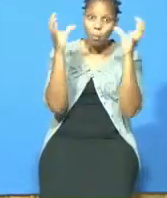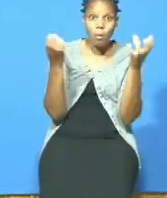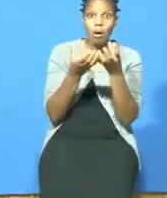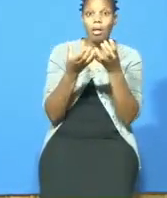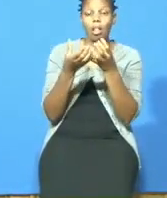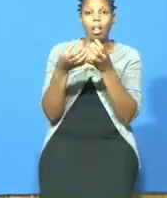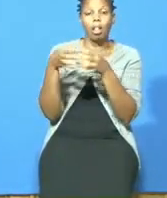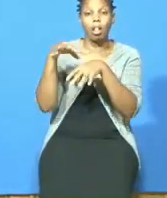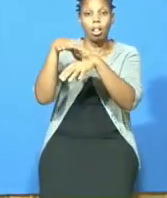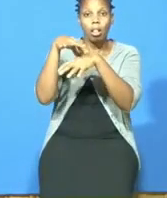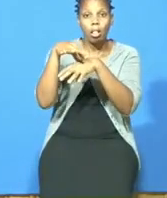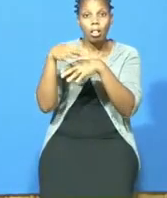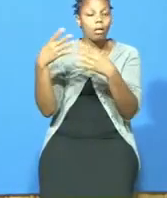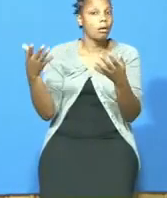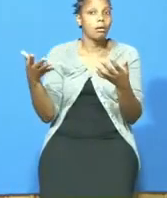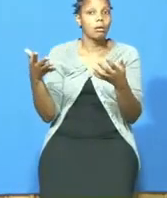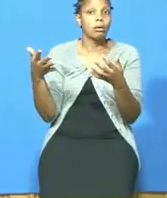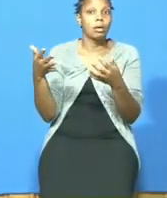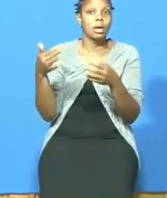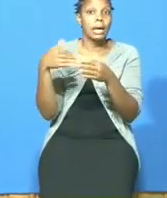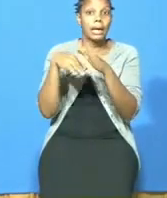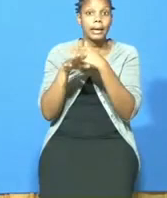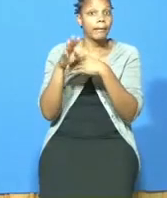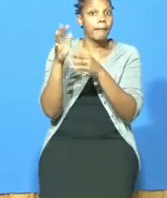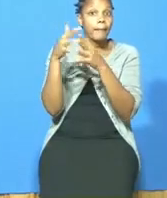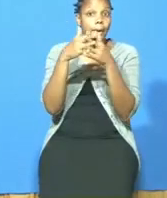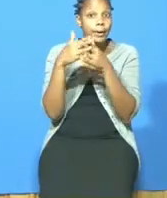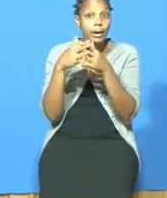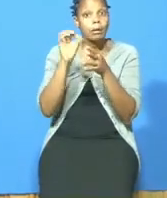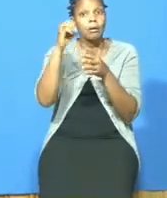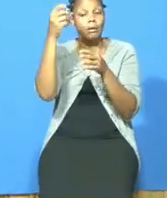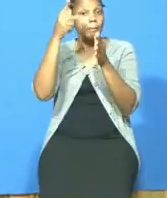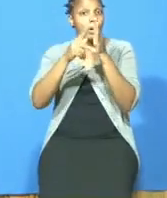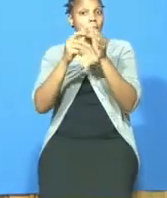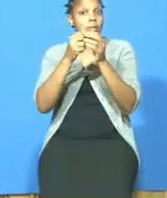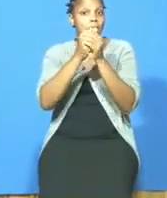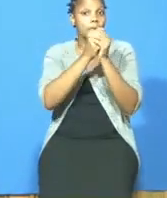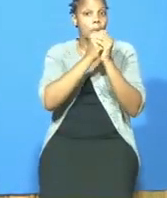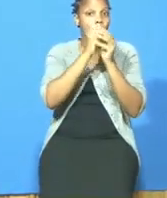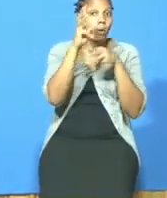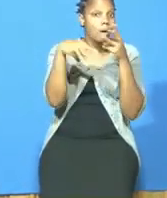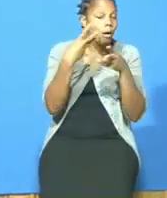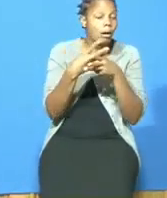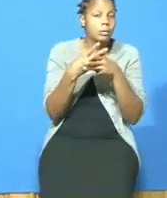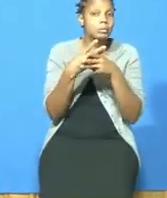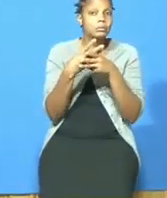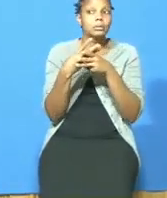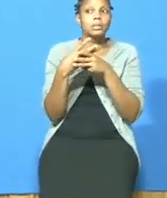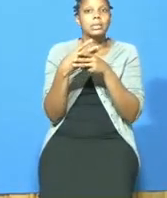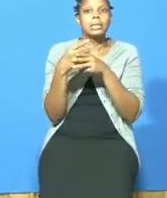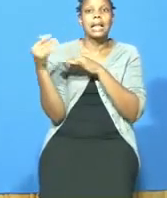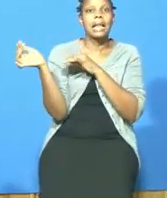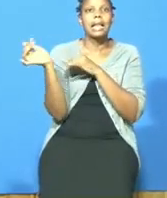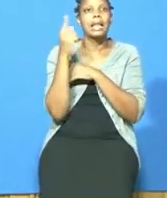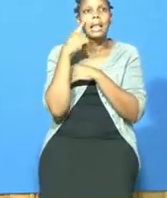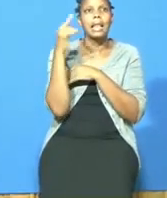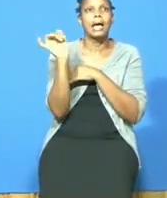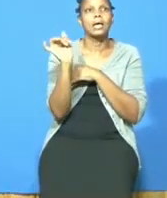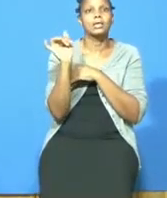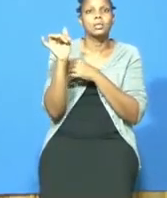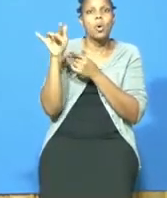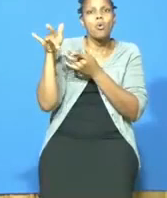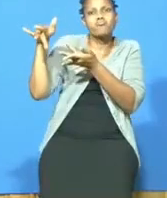United States of America and other parts of the world, strong force winds like tornadoes